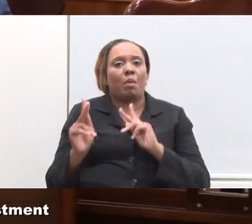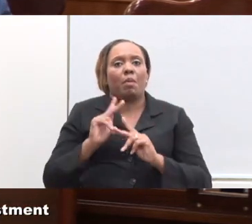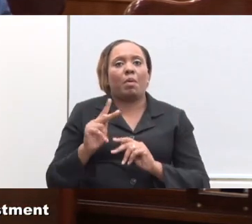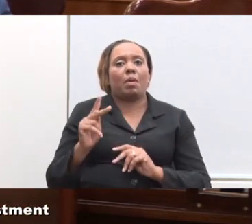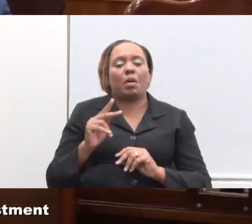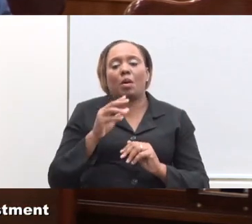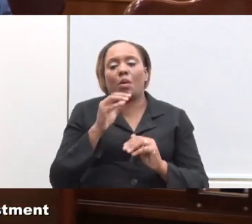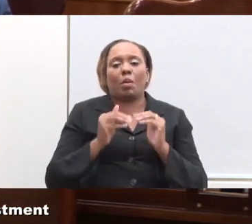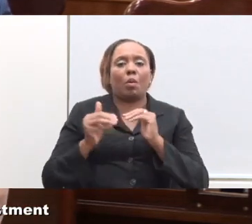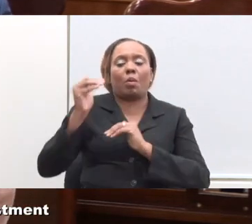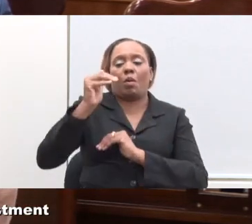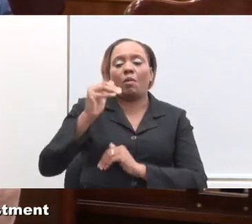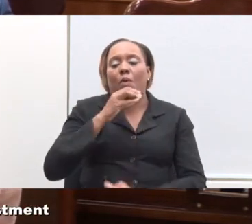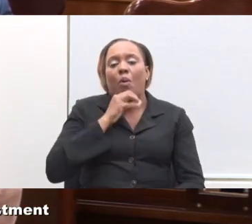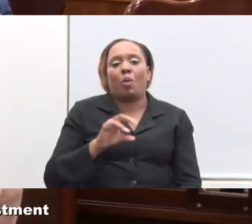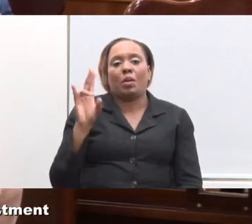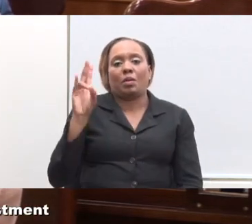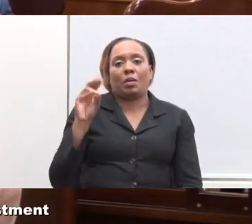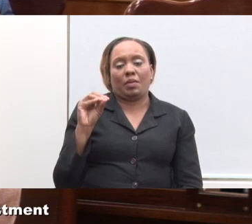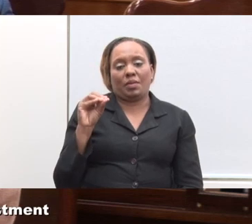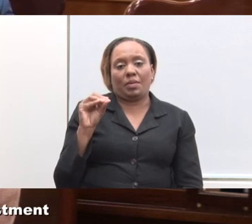70 living in this country.